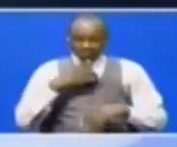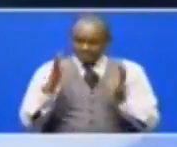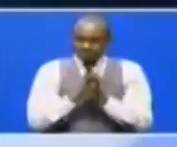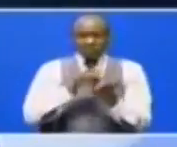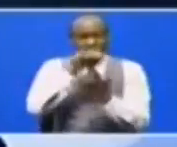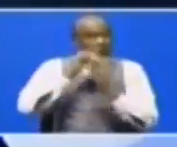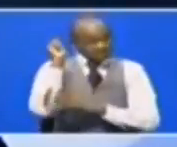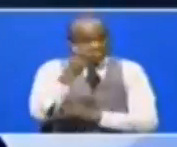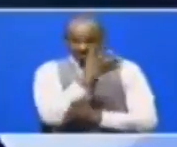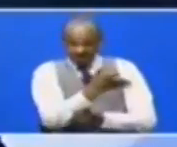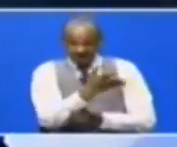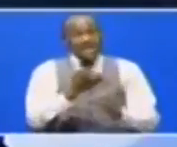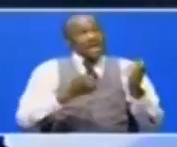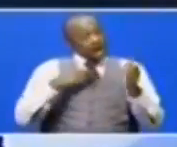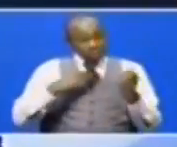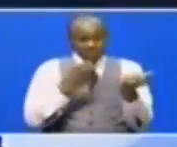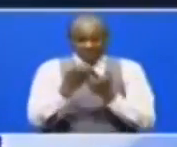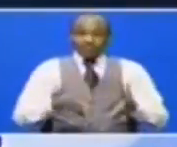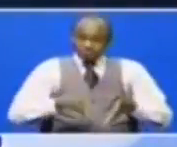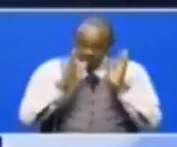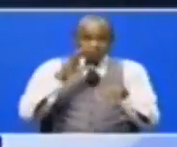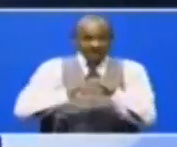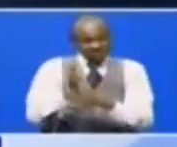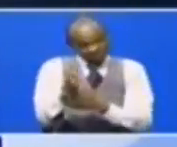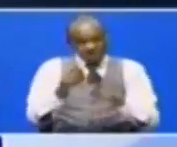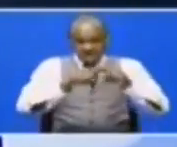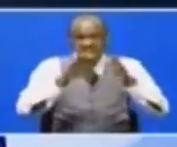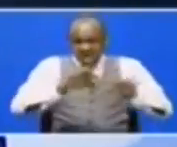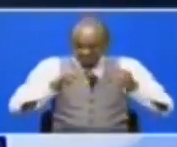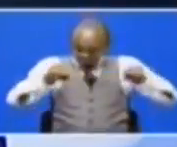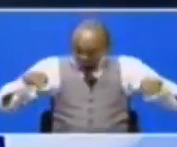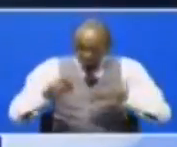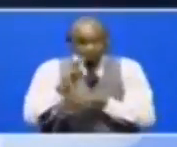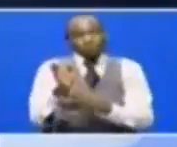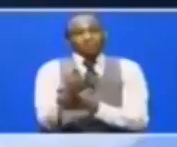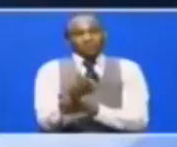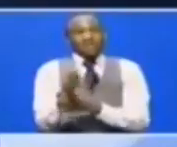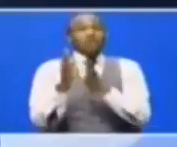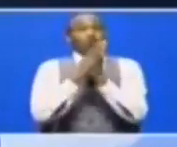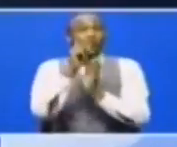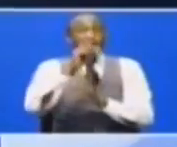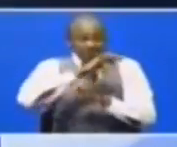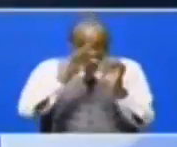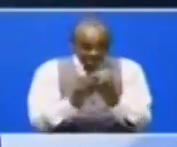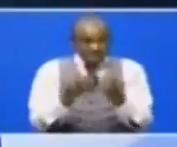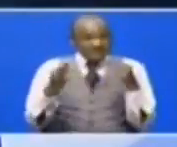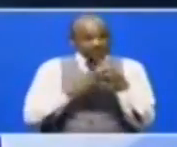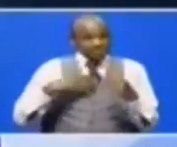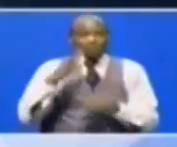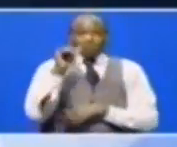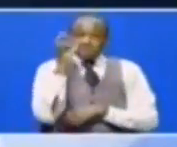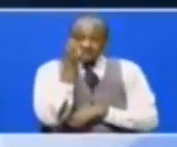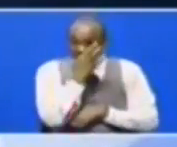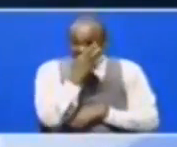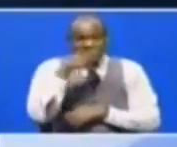have found an economical way of putting to use their small pieces of land. We're bringing the story of a family of eight from the county of Nyeri in